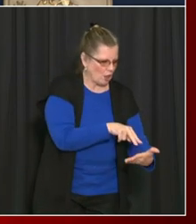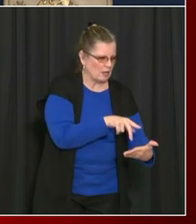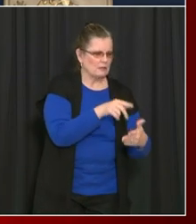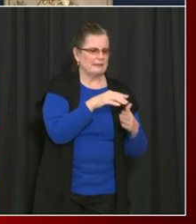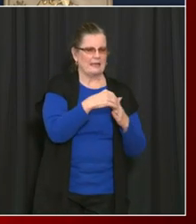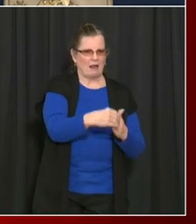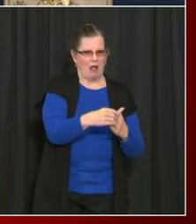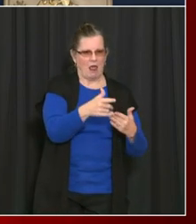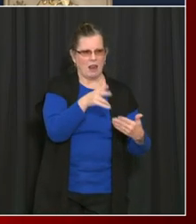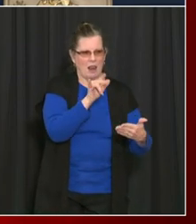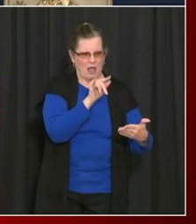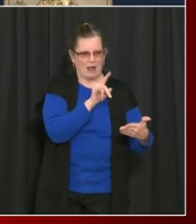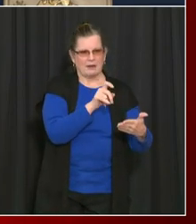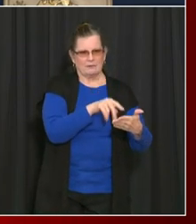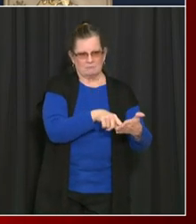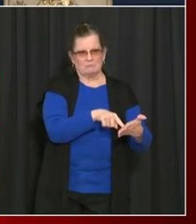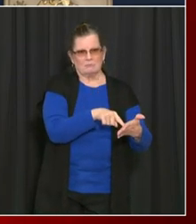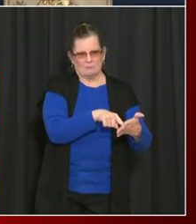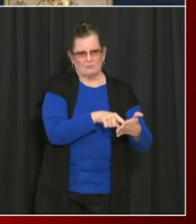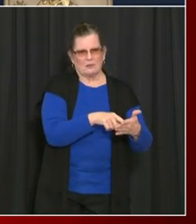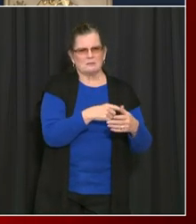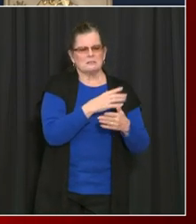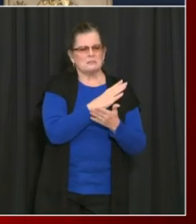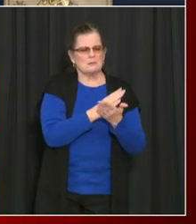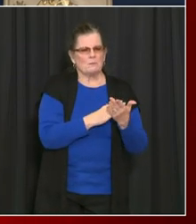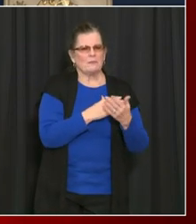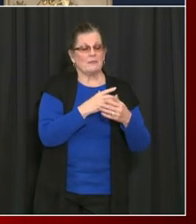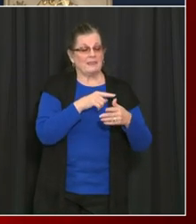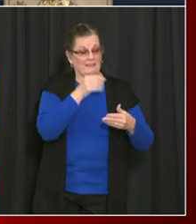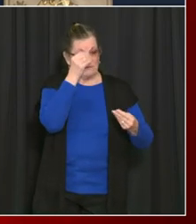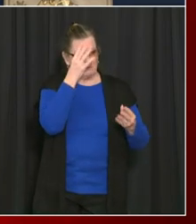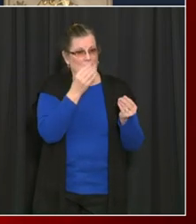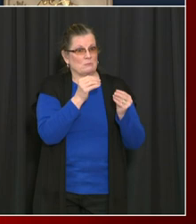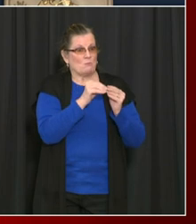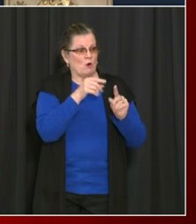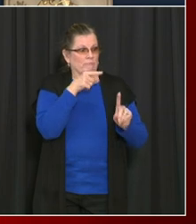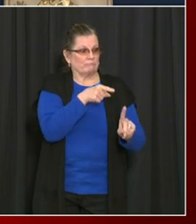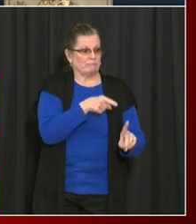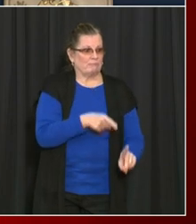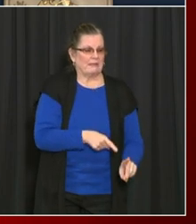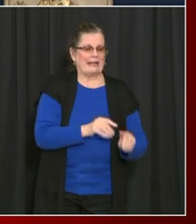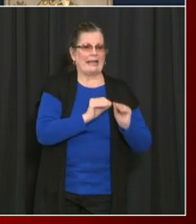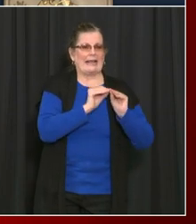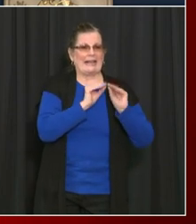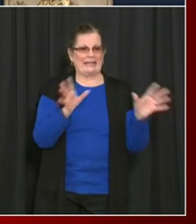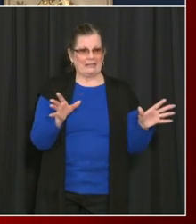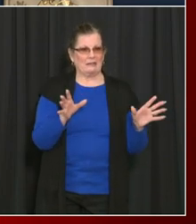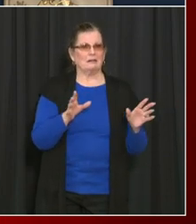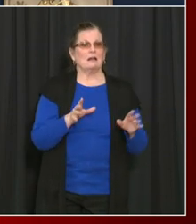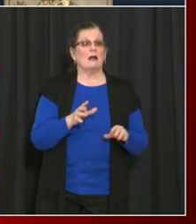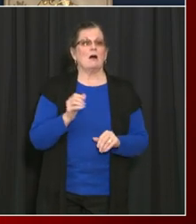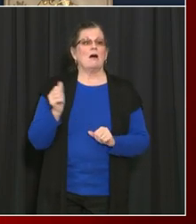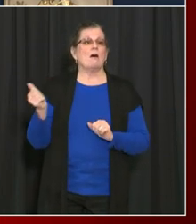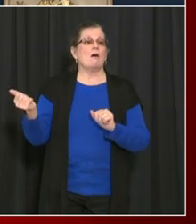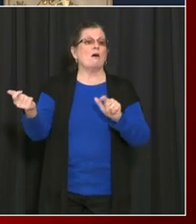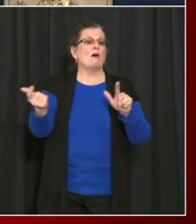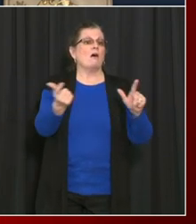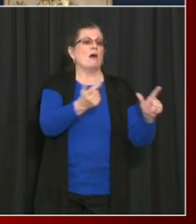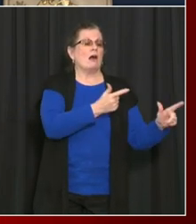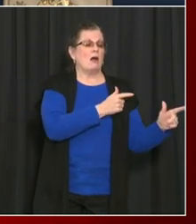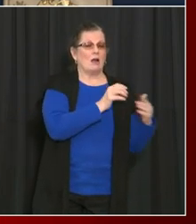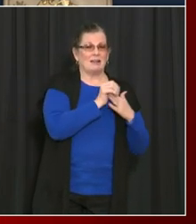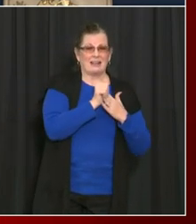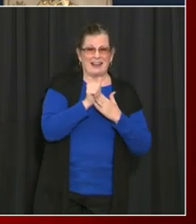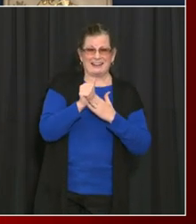will make more clear some of the information that's included in the mayor's order. All of these guidances and the